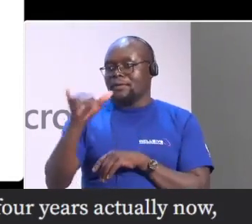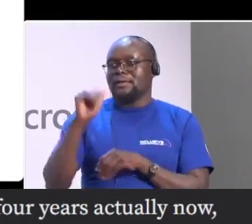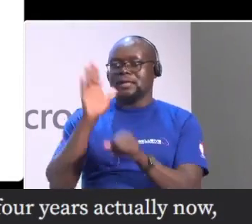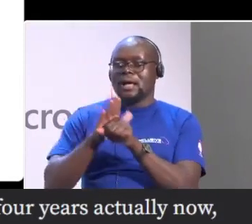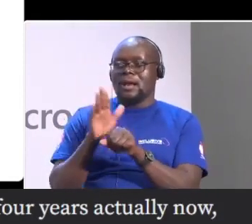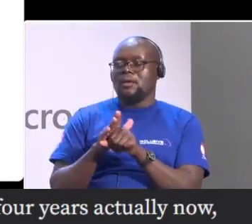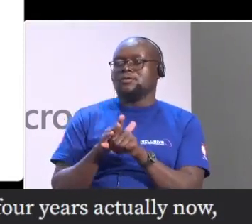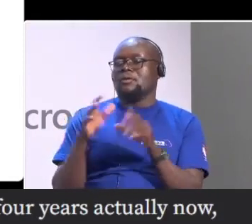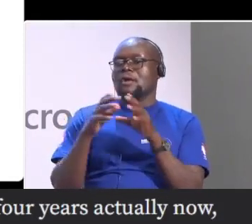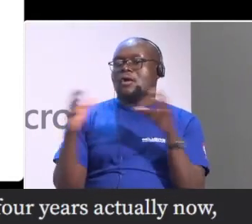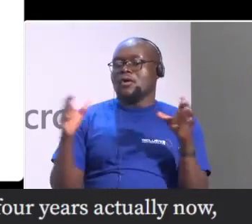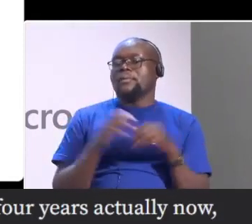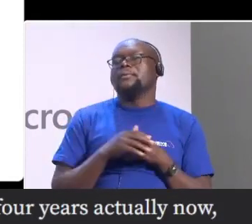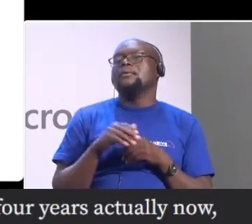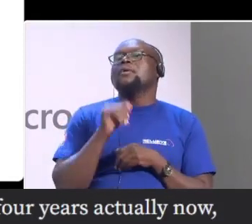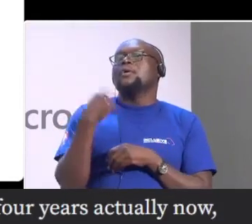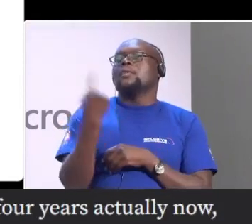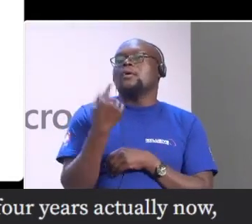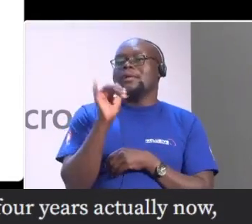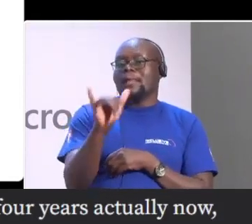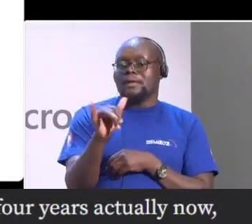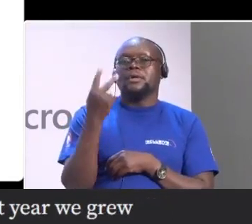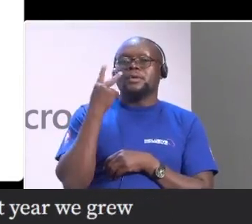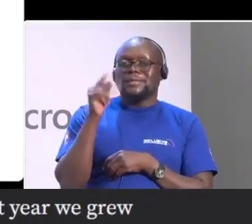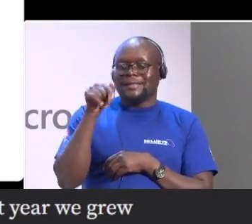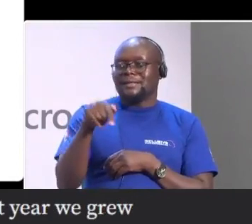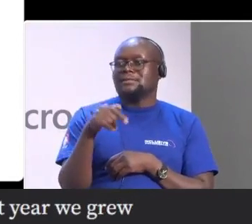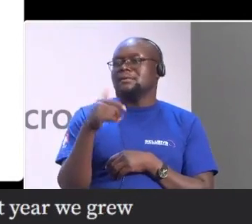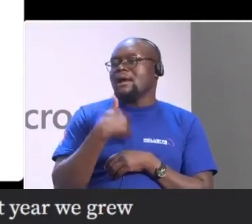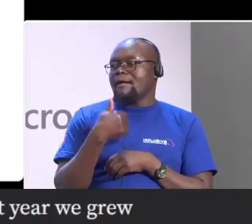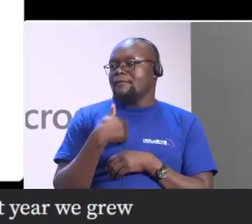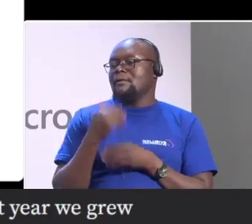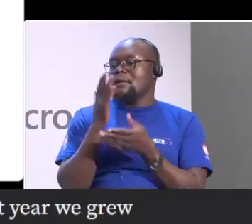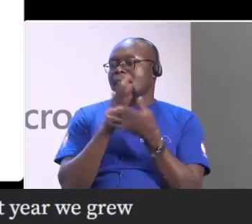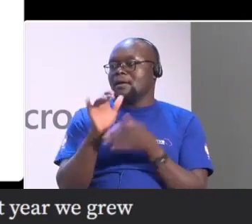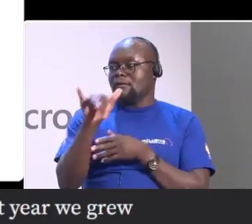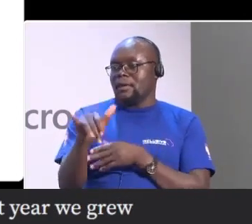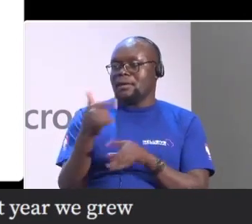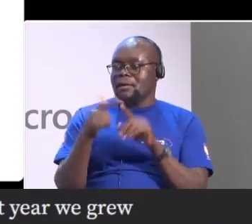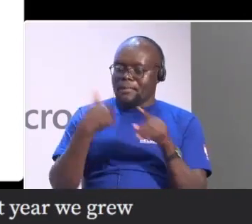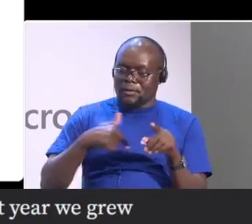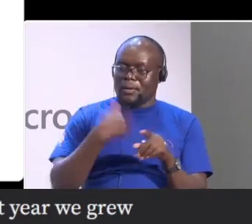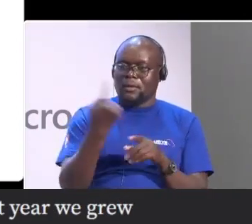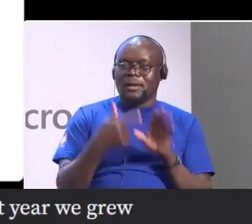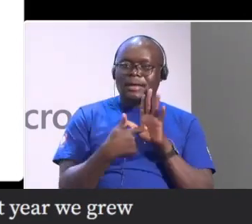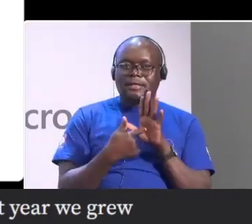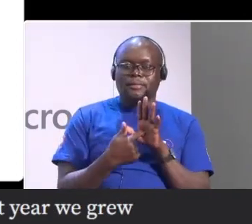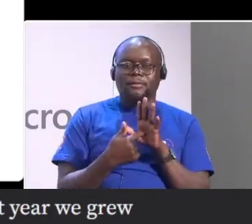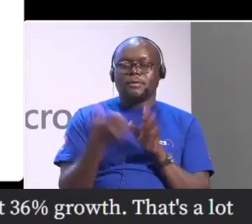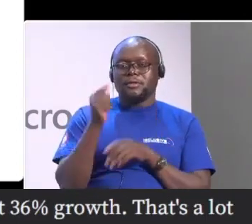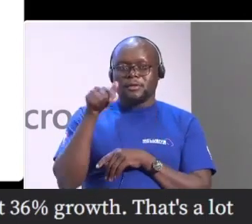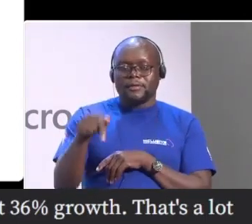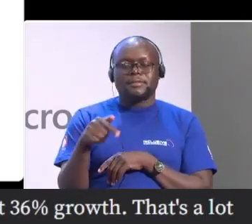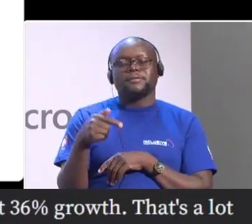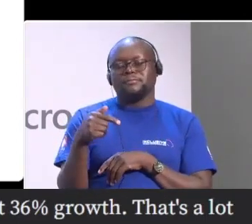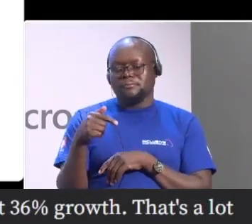lot of growth. And that we're not the only ones we're seeing in the disability community that's having that type of growth. We're just an example of that. So there's some